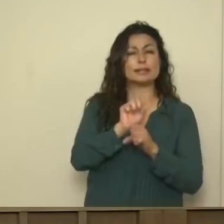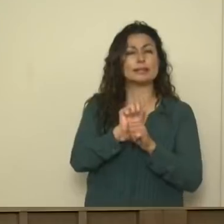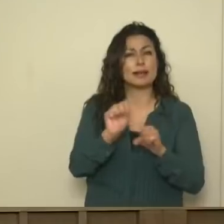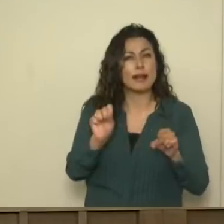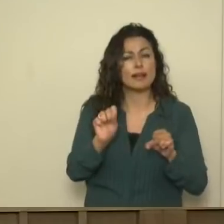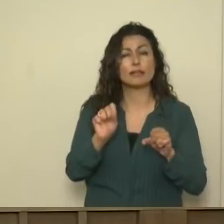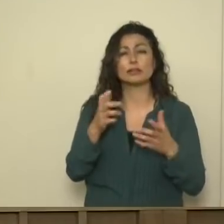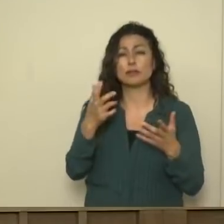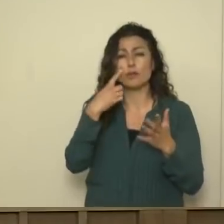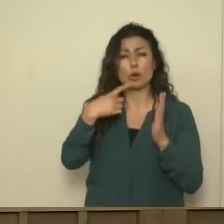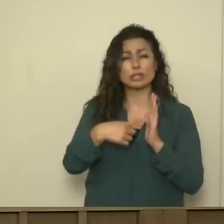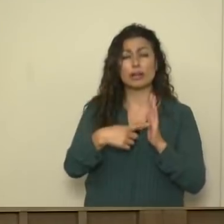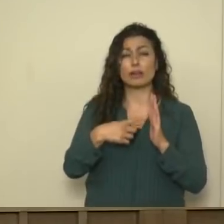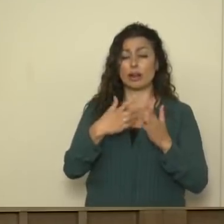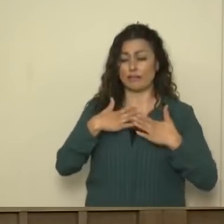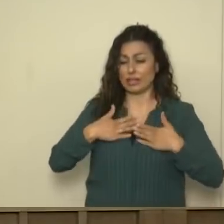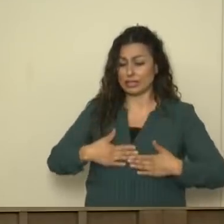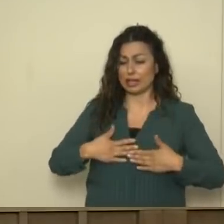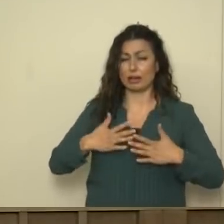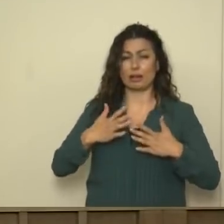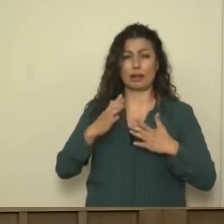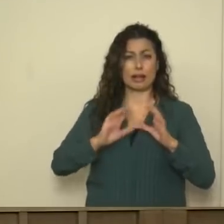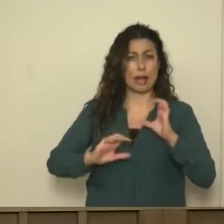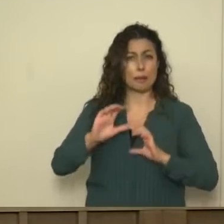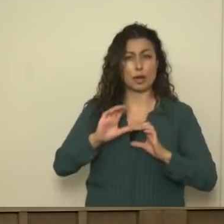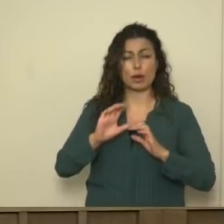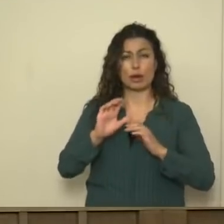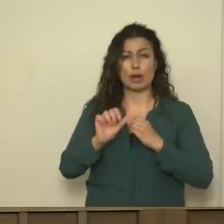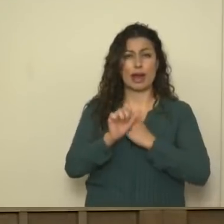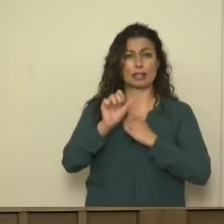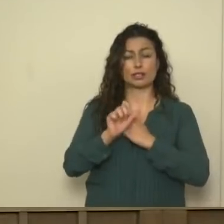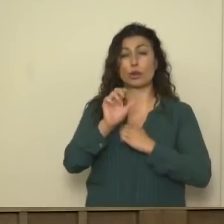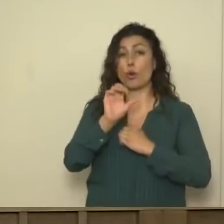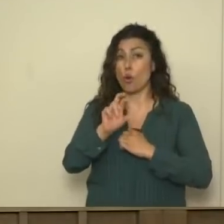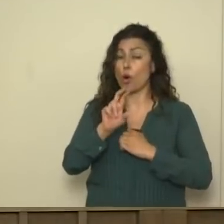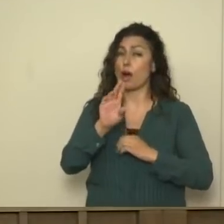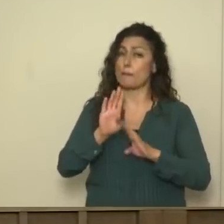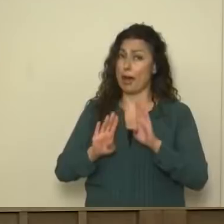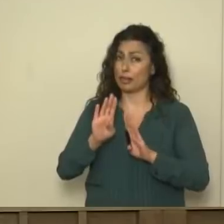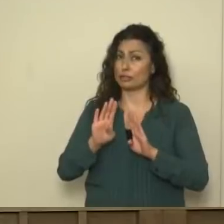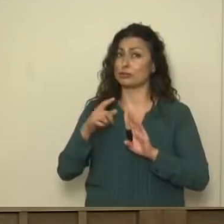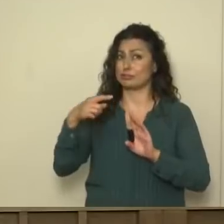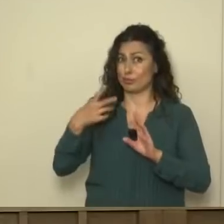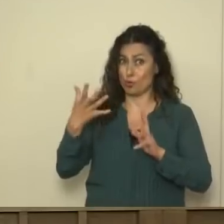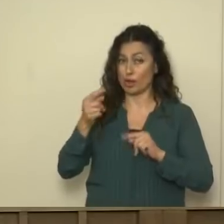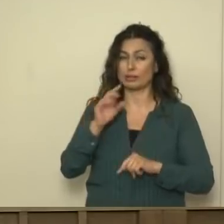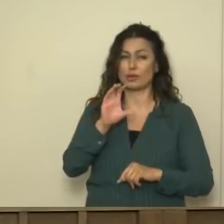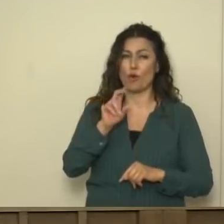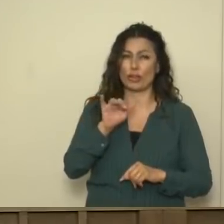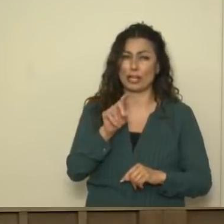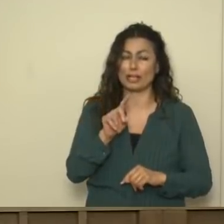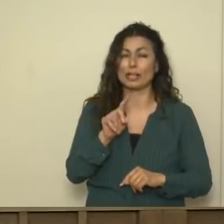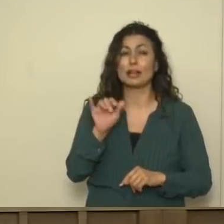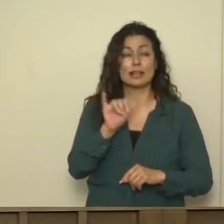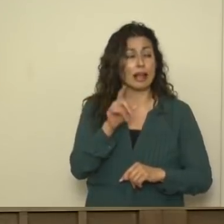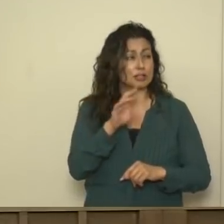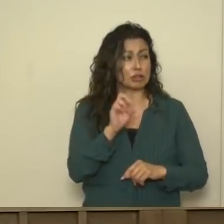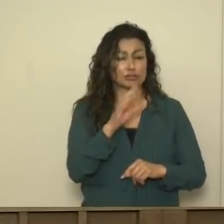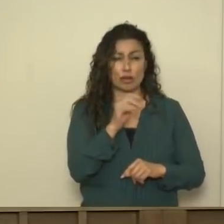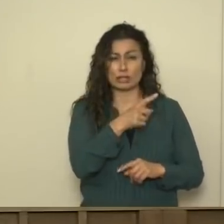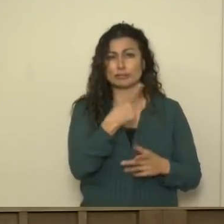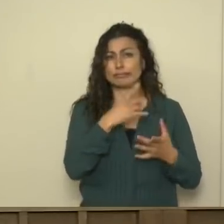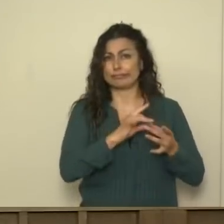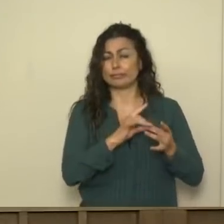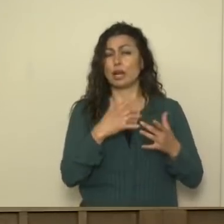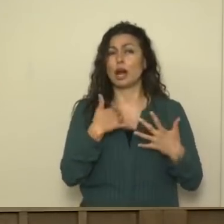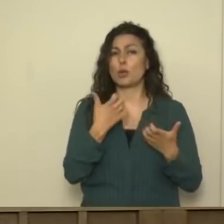like physical chemical hazards as well as biological hazards like COVID. And I'm here to, as Dr. Scrace indicated, to talk to you a little bit